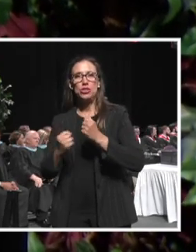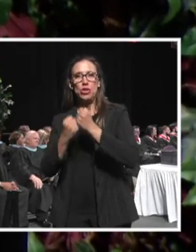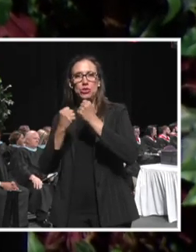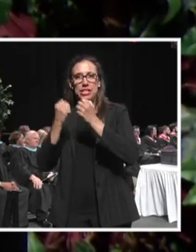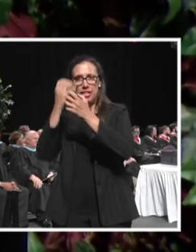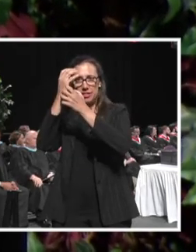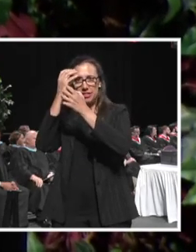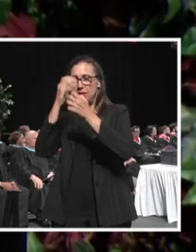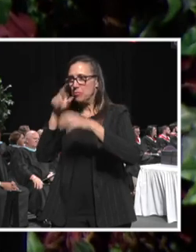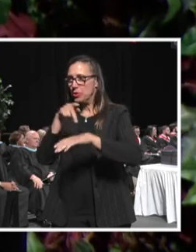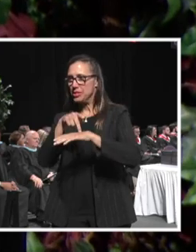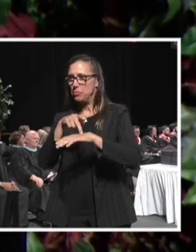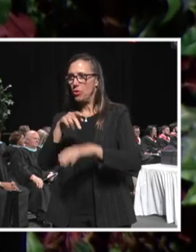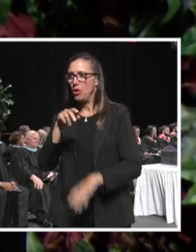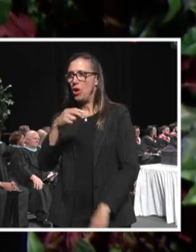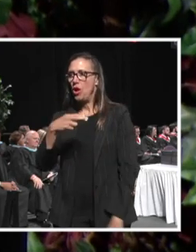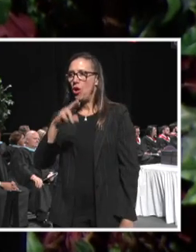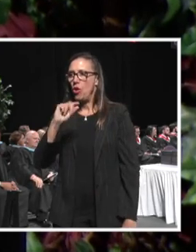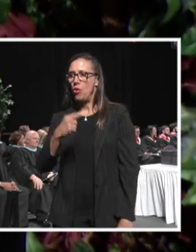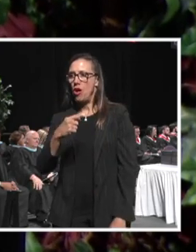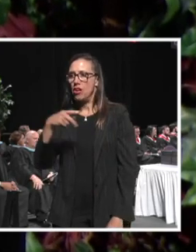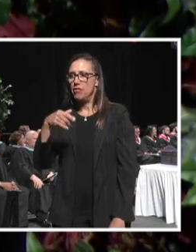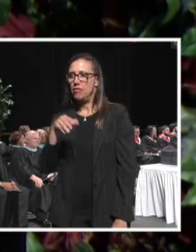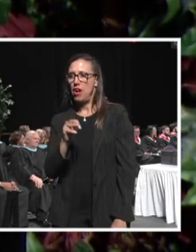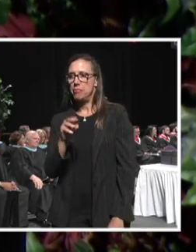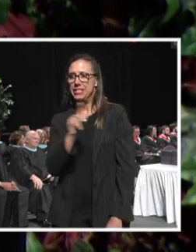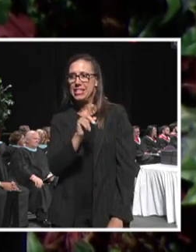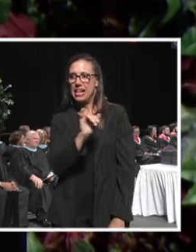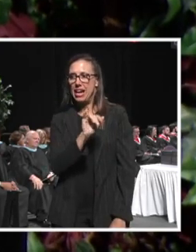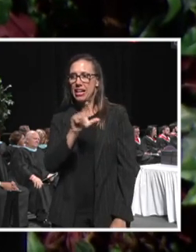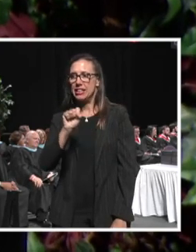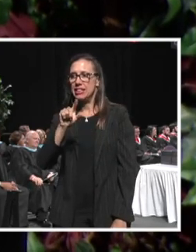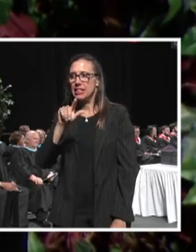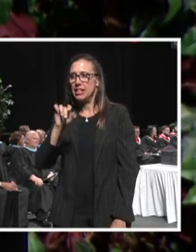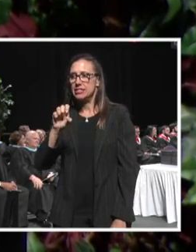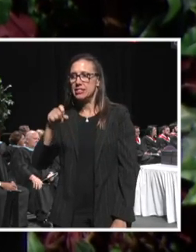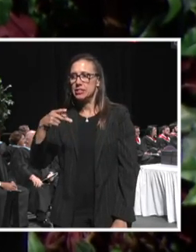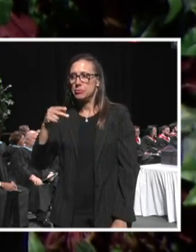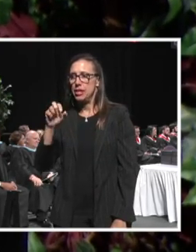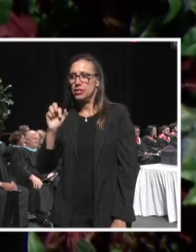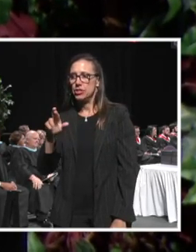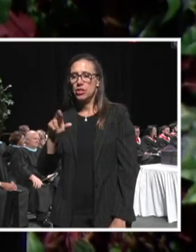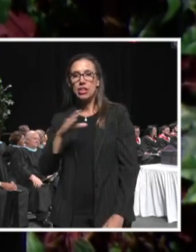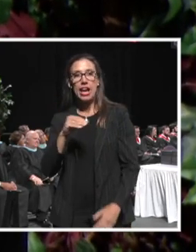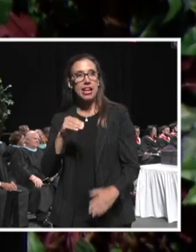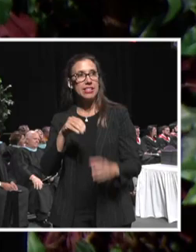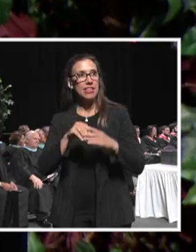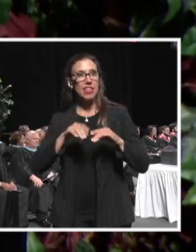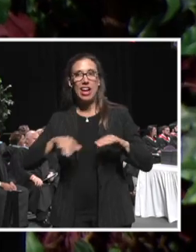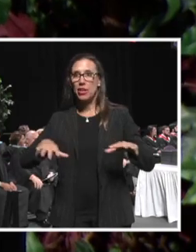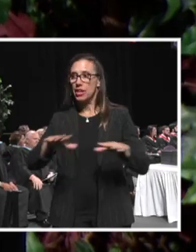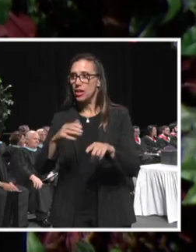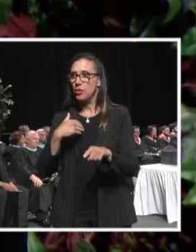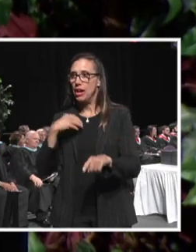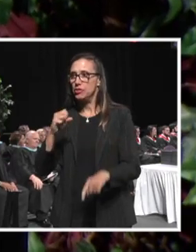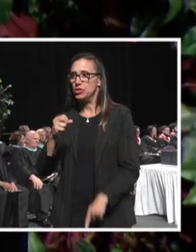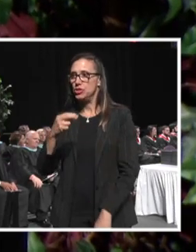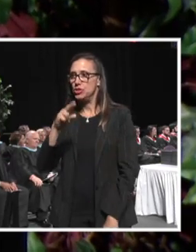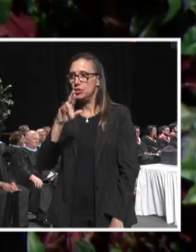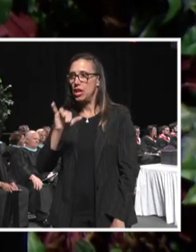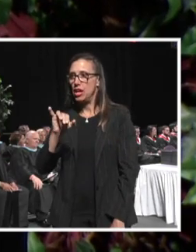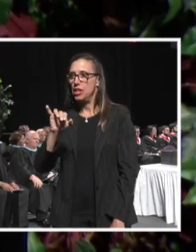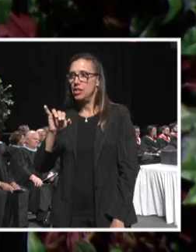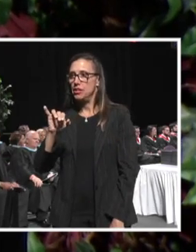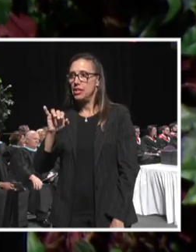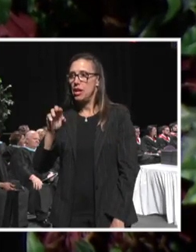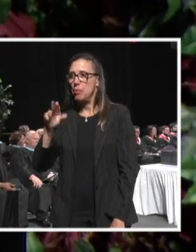Pham, Director of Instruction Leslie Spencer, assisting throughout the arena, Shirey Burton, Linda